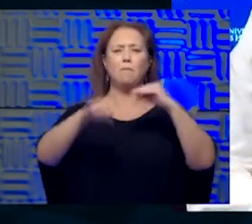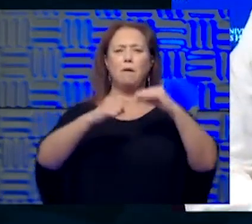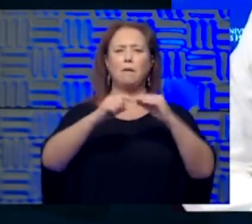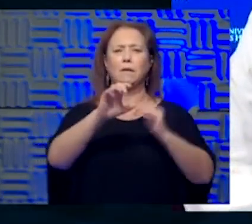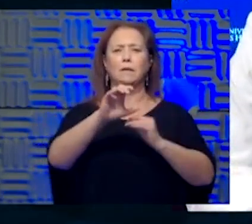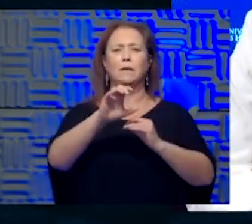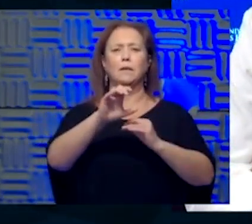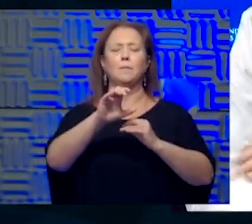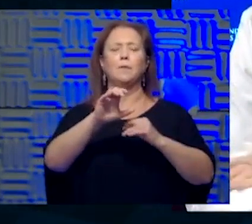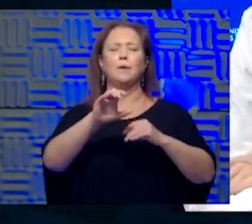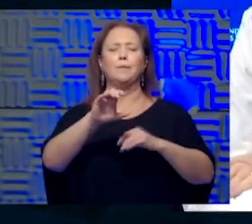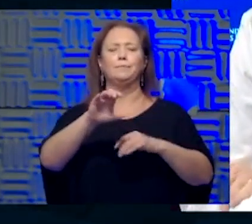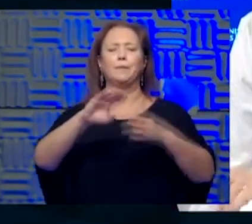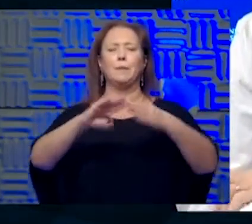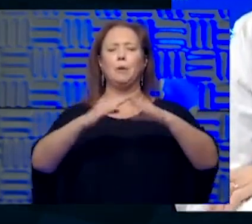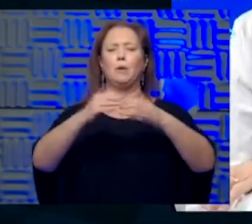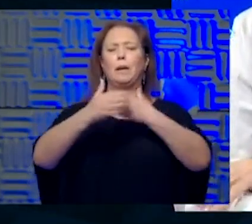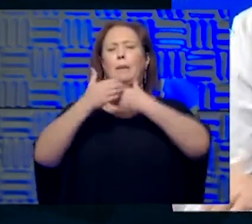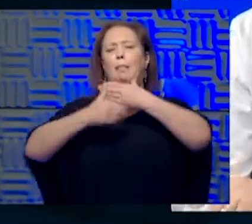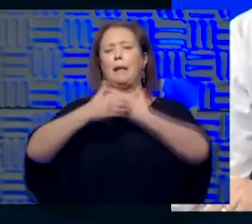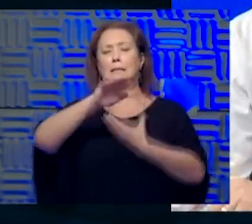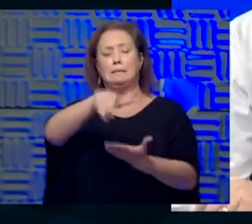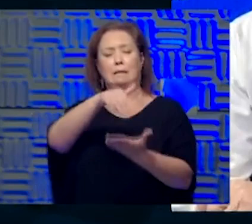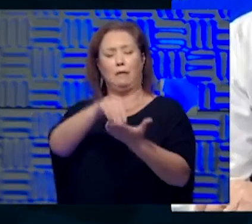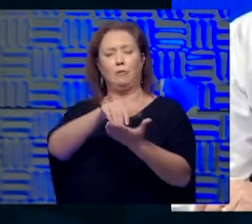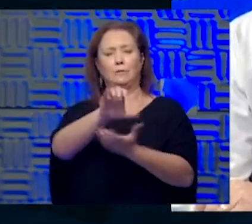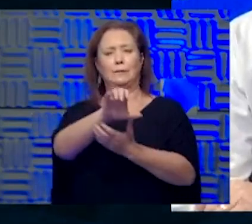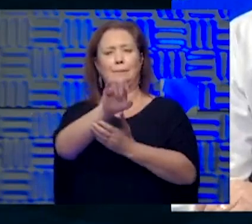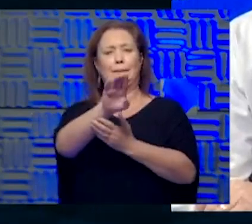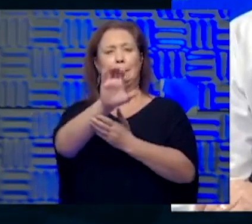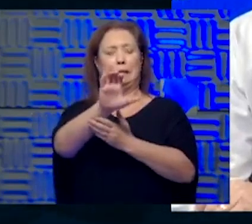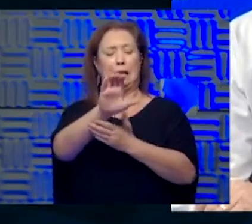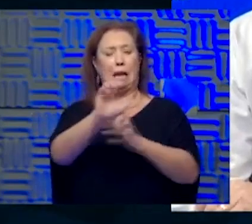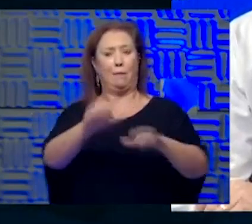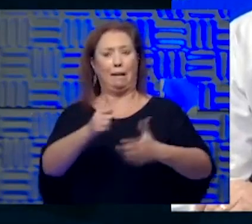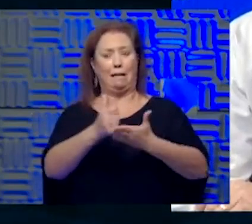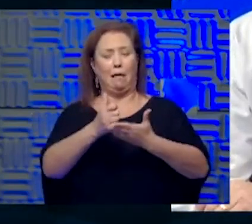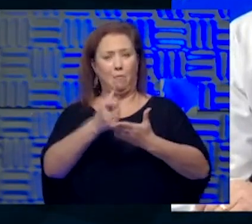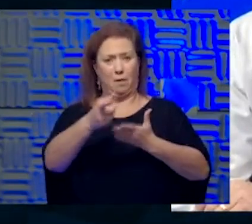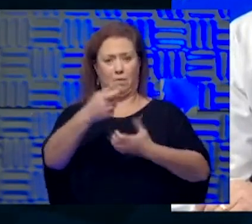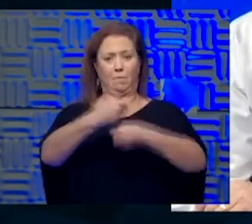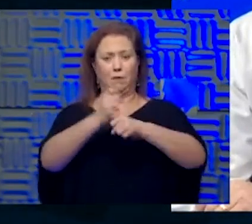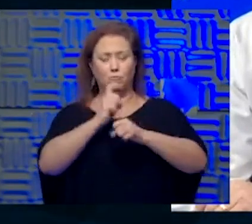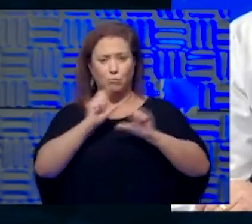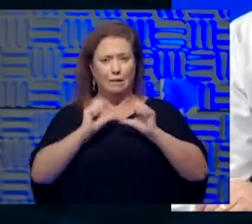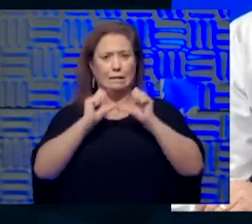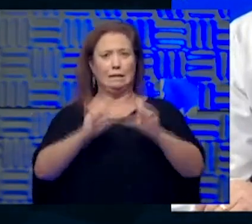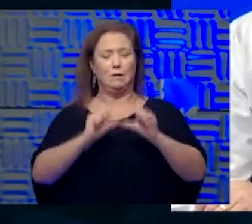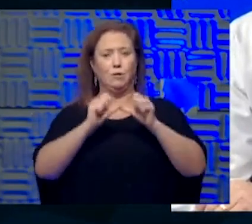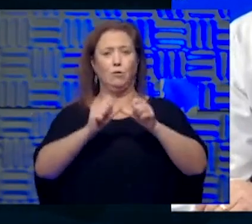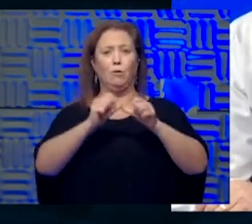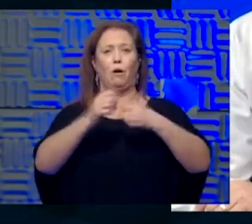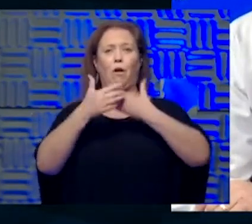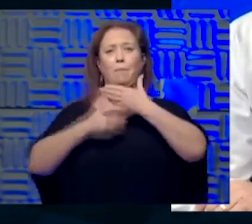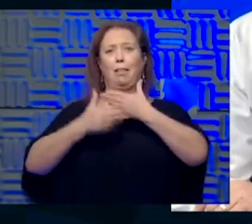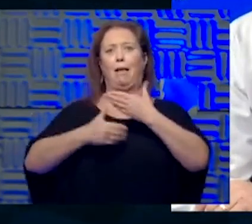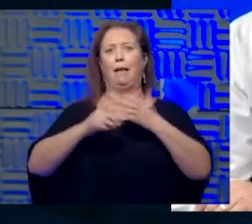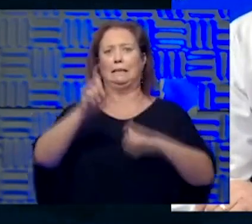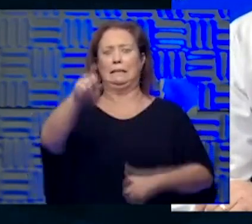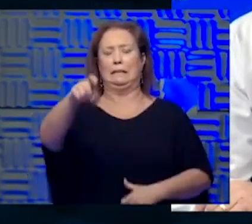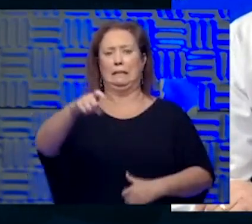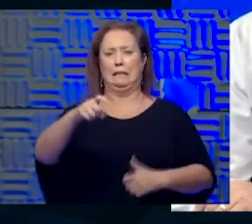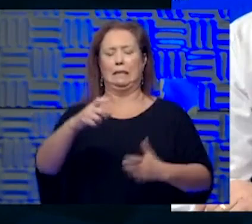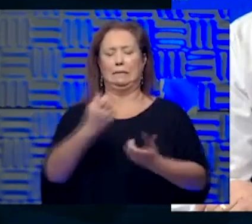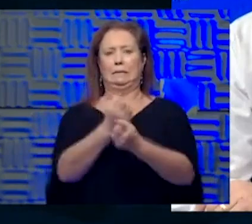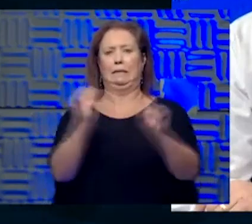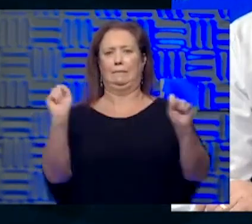Blood Center could use help with from our listening public, and things we need to do to make sure we help keep our blood supply healthy